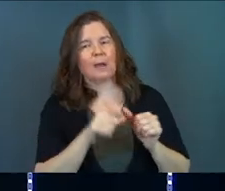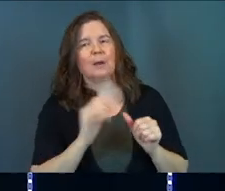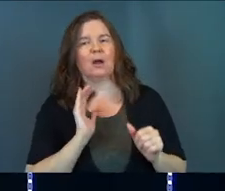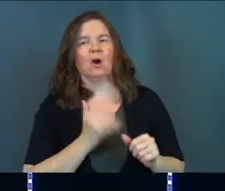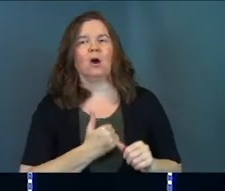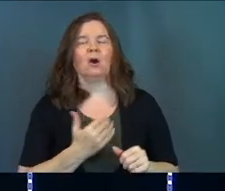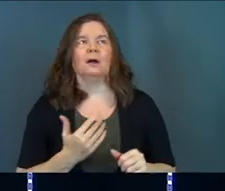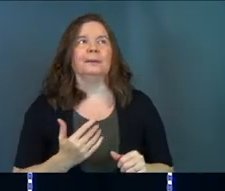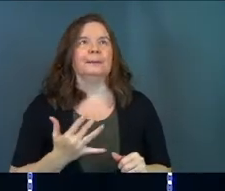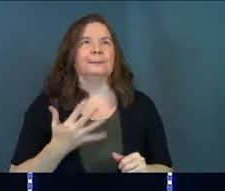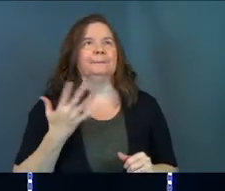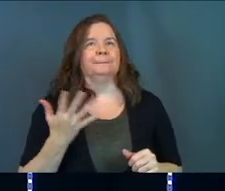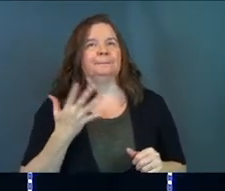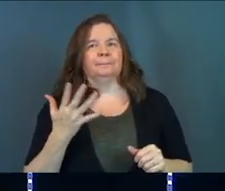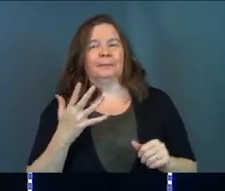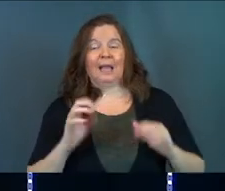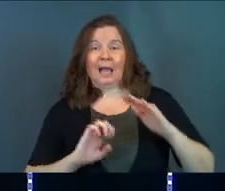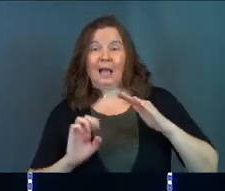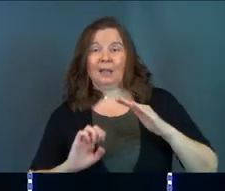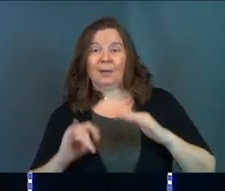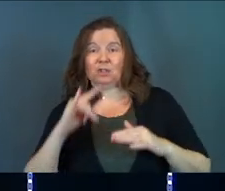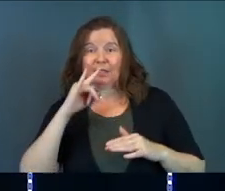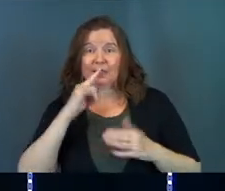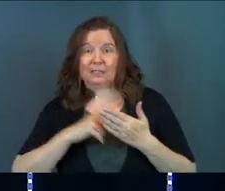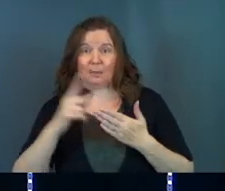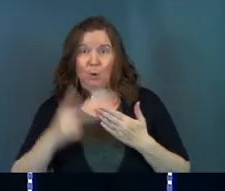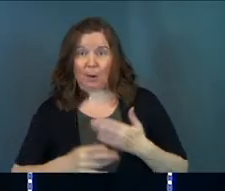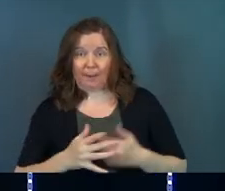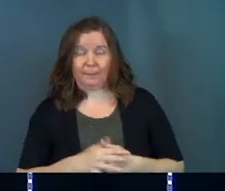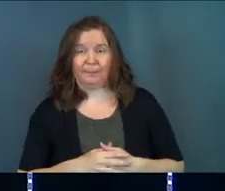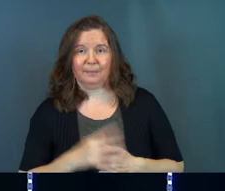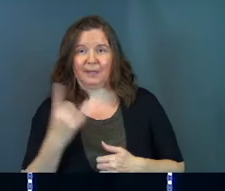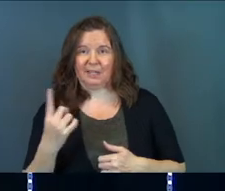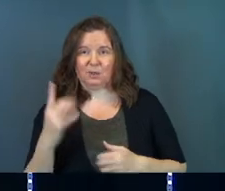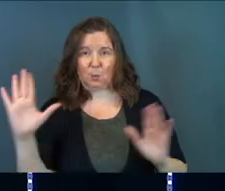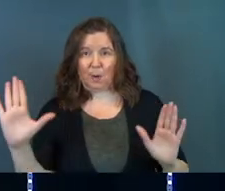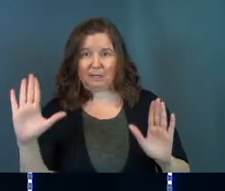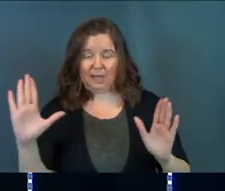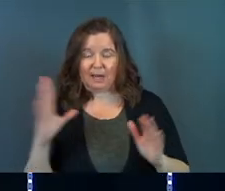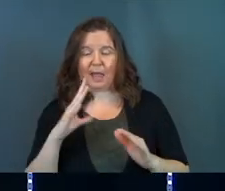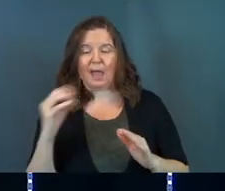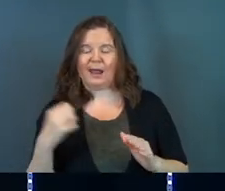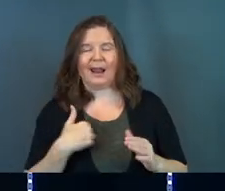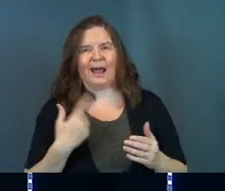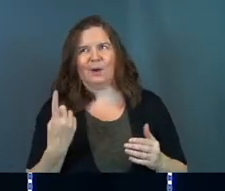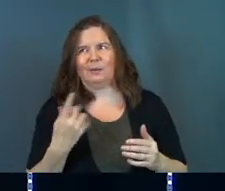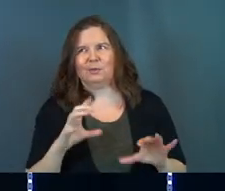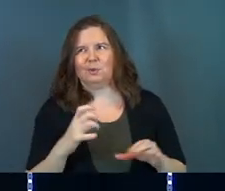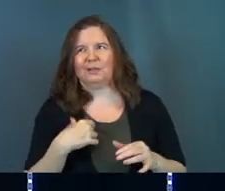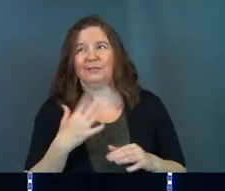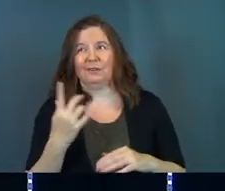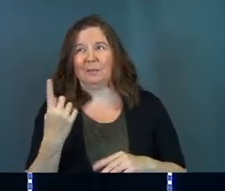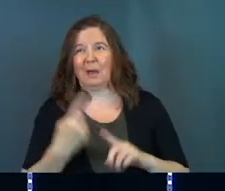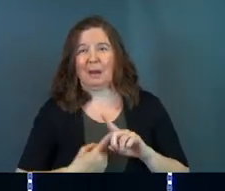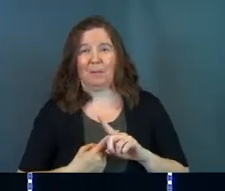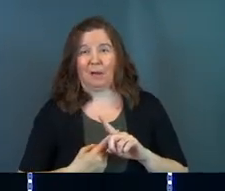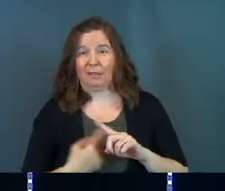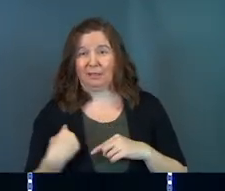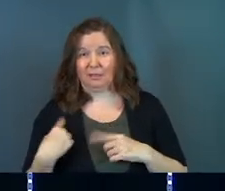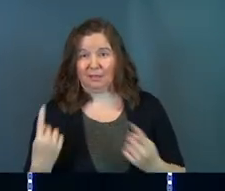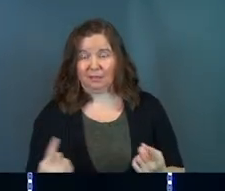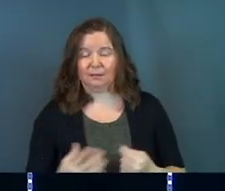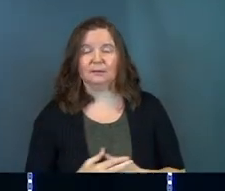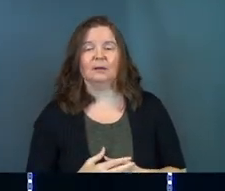I was in our elementary kids program this one Sunday. And I'd only been doing this for about a month at that